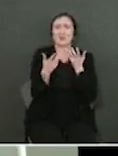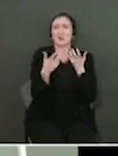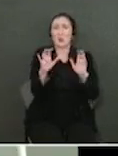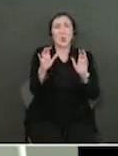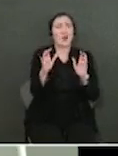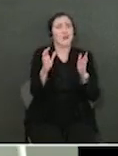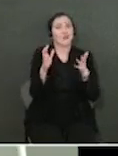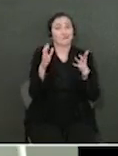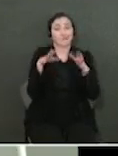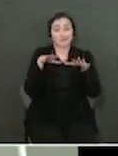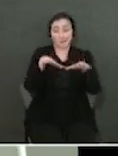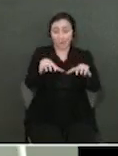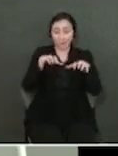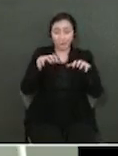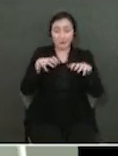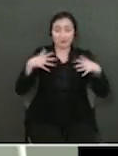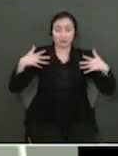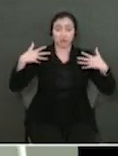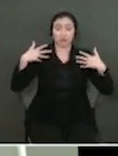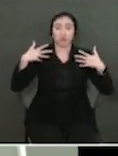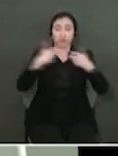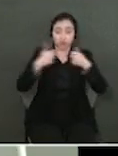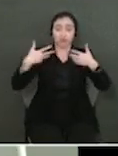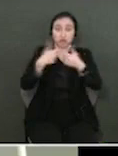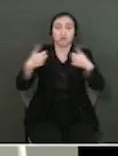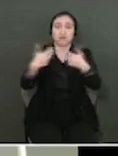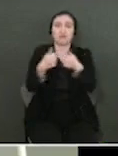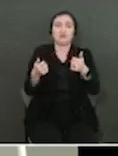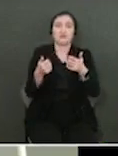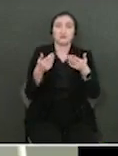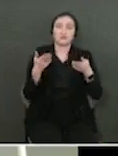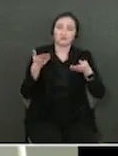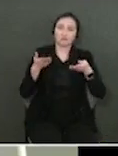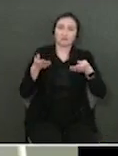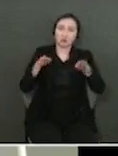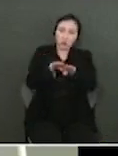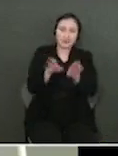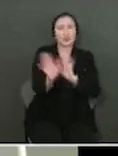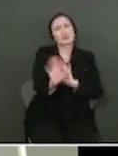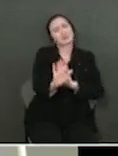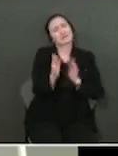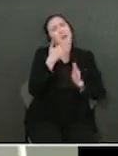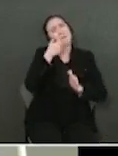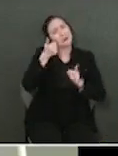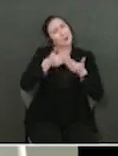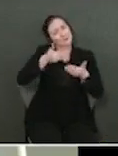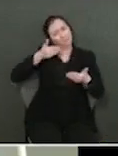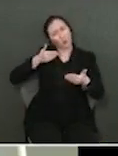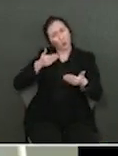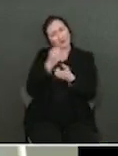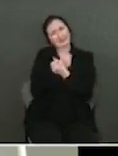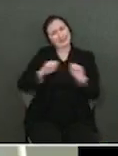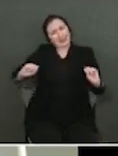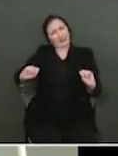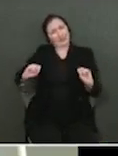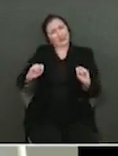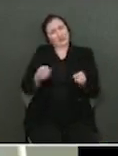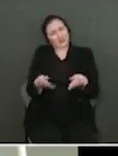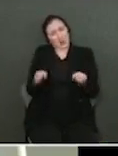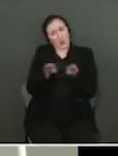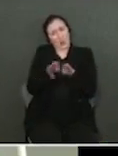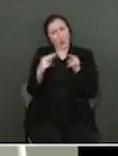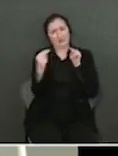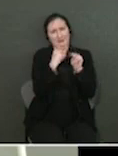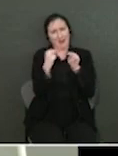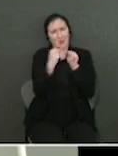when the crashes start, then we shut them down. We've got to time it right so that prior to those